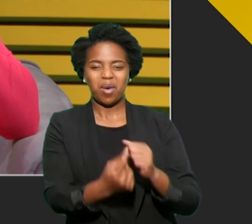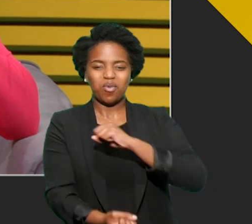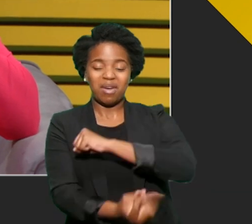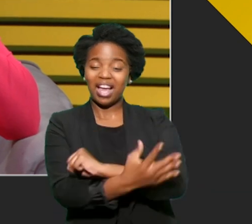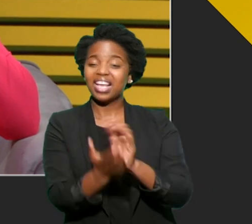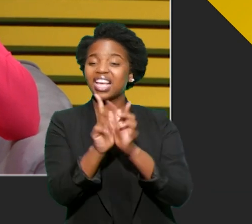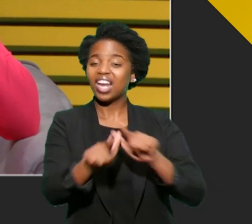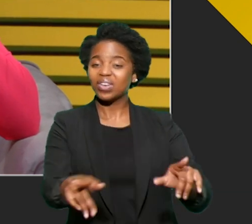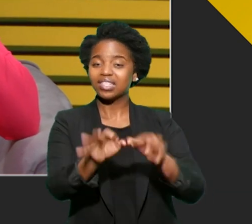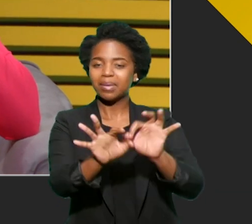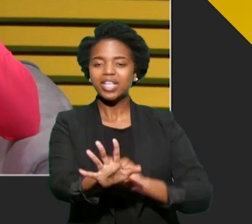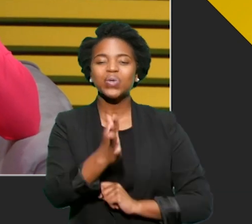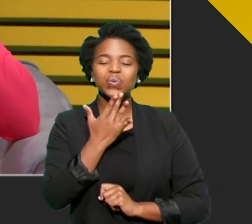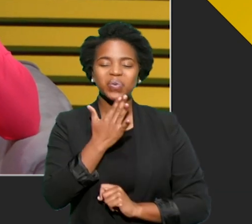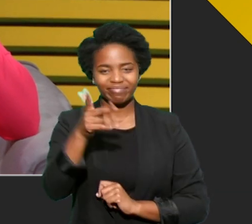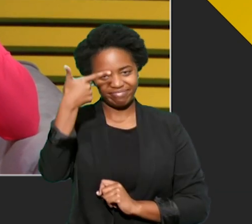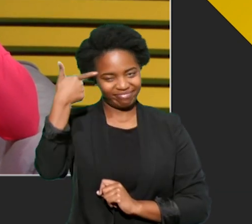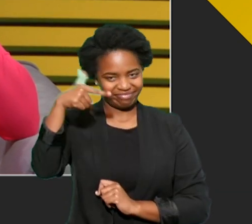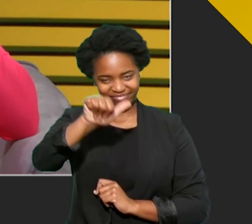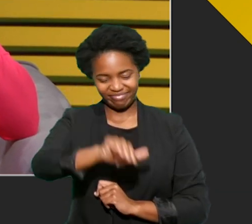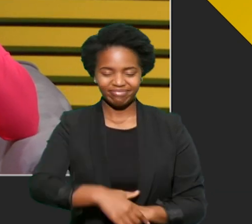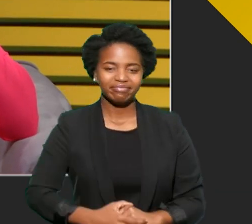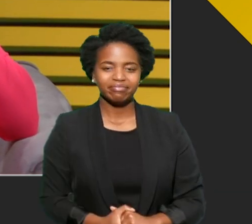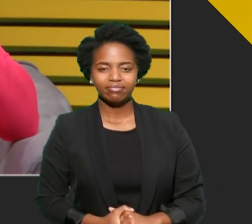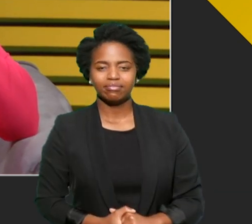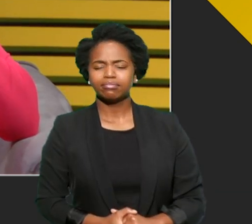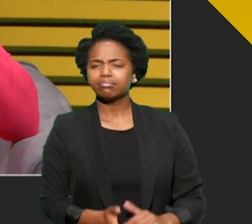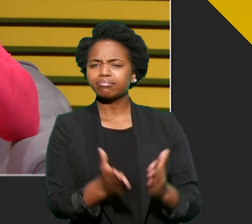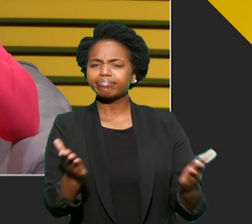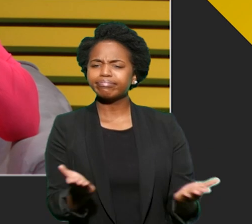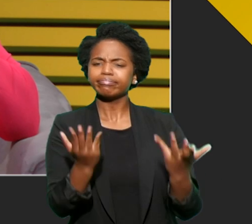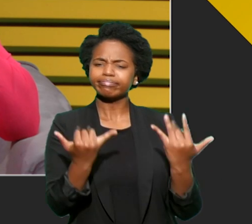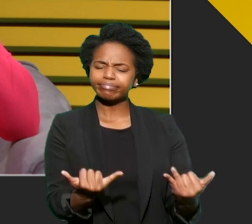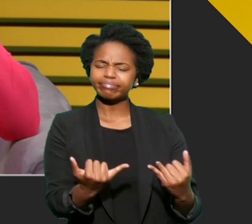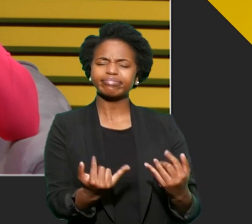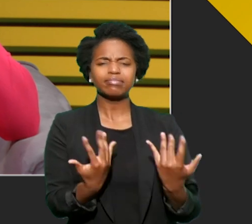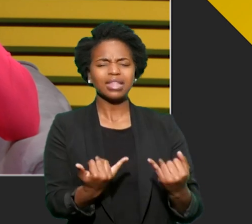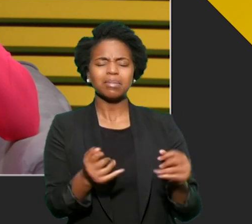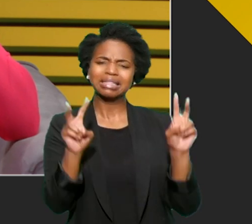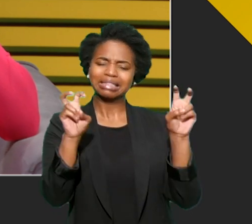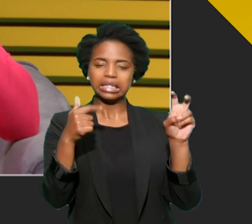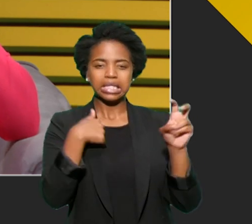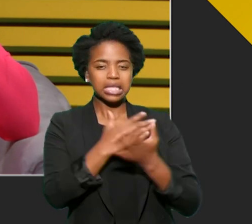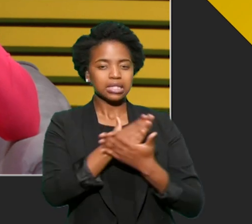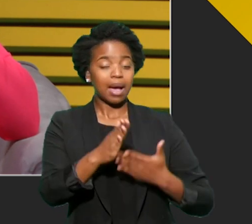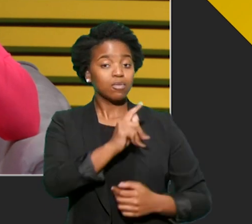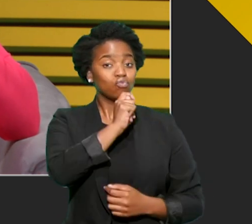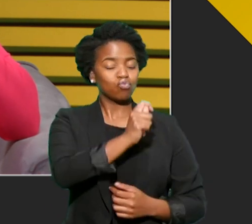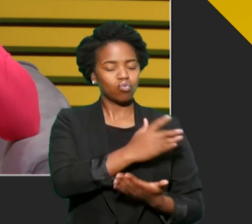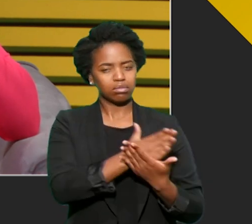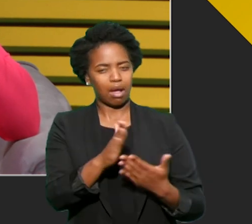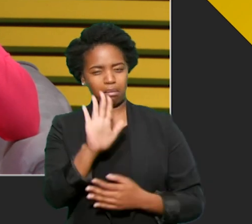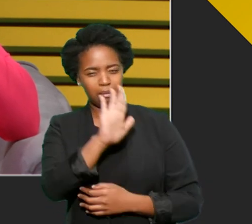Yena re tsoleng lona leme la matsogo ke sesi Andiswa wa ga Kebashe. Le gone mo ga Daily Thetha re bolela ka taba di facts and myths of